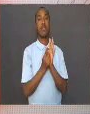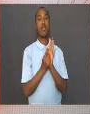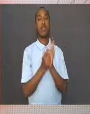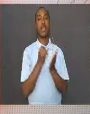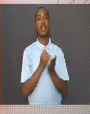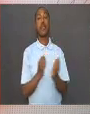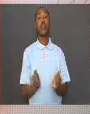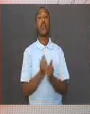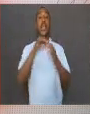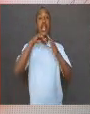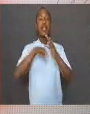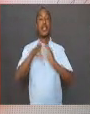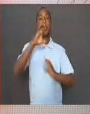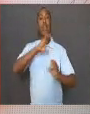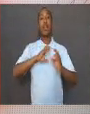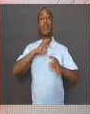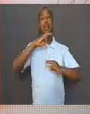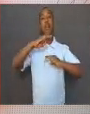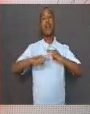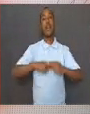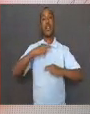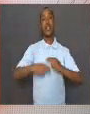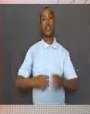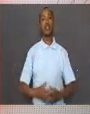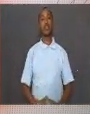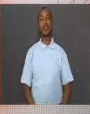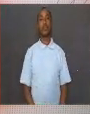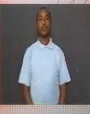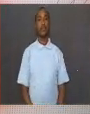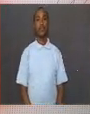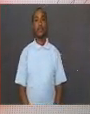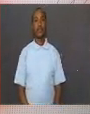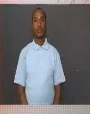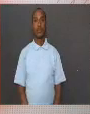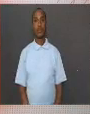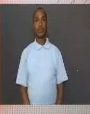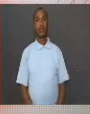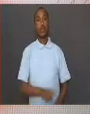examples of it within chemical reactions.